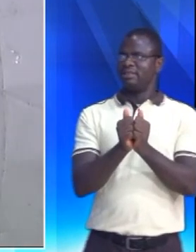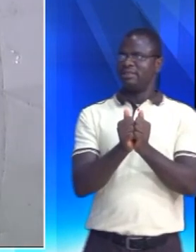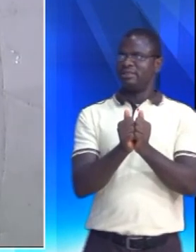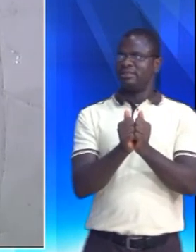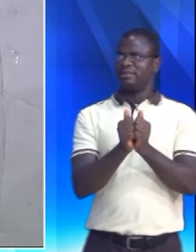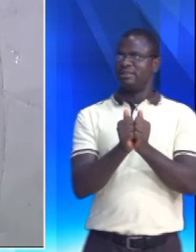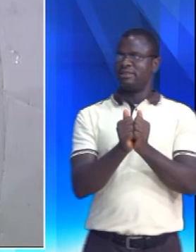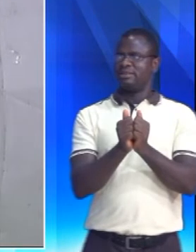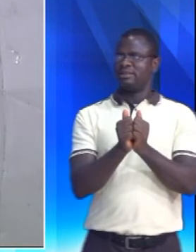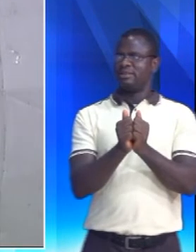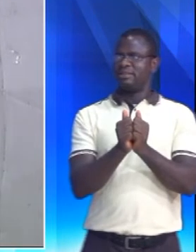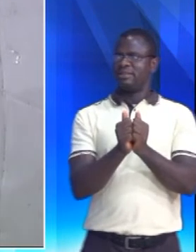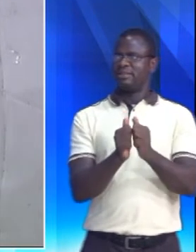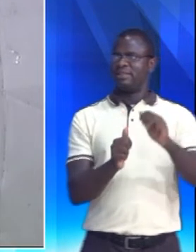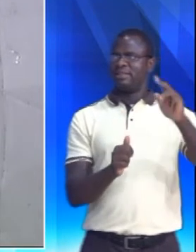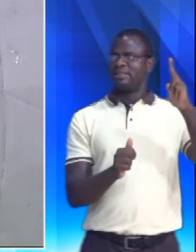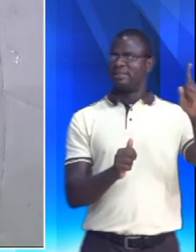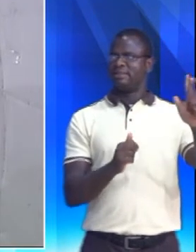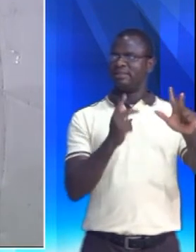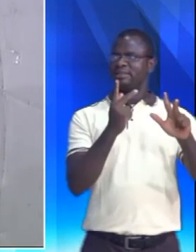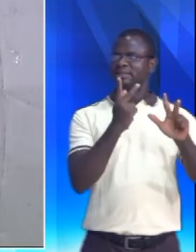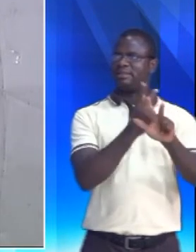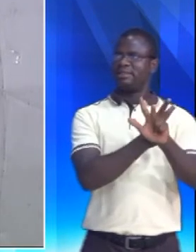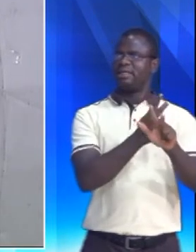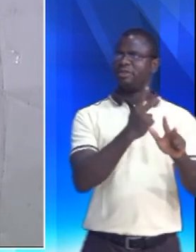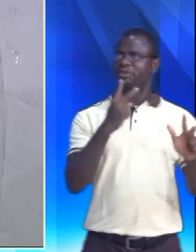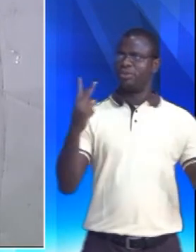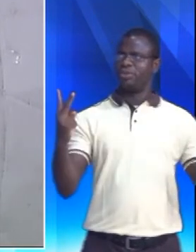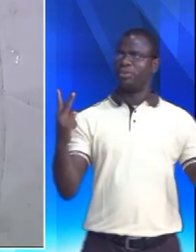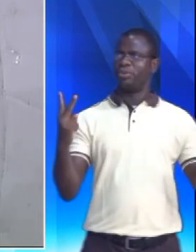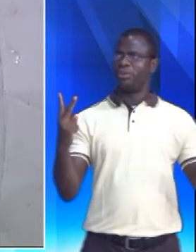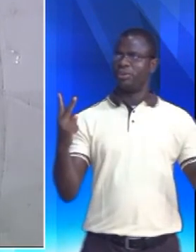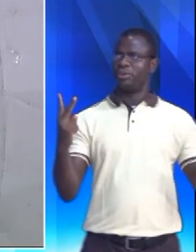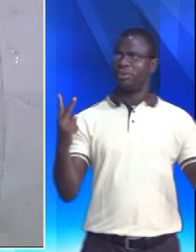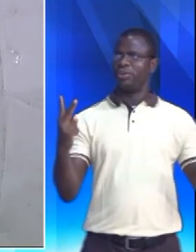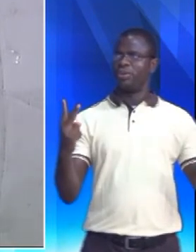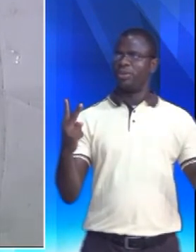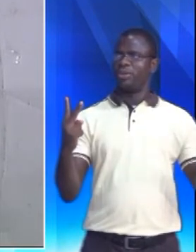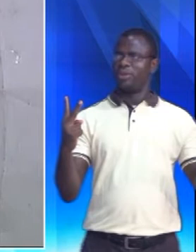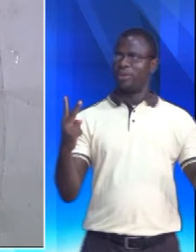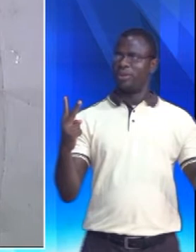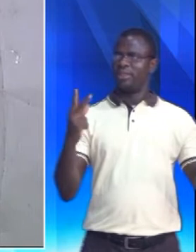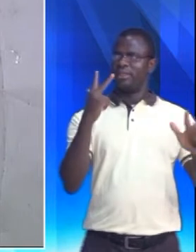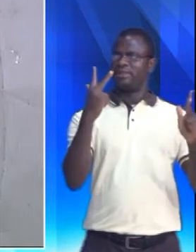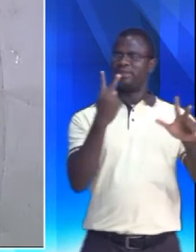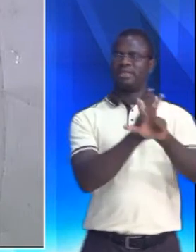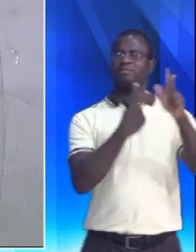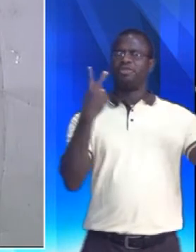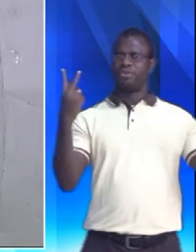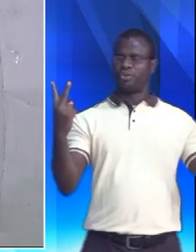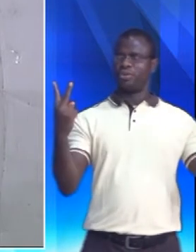m raised to the power 7. So the first thing here is to multiply